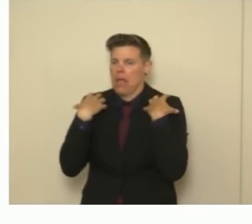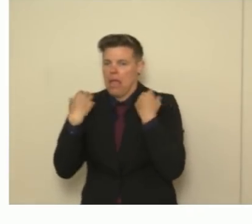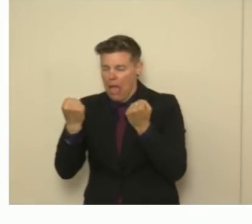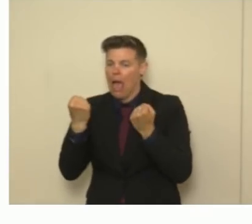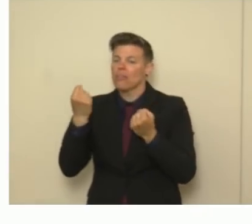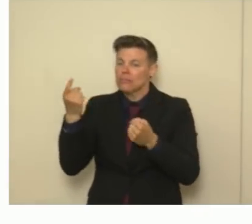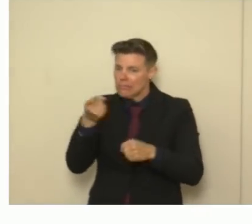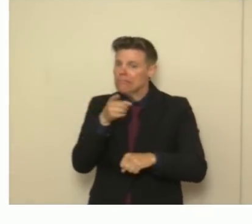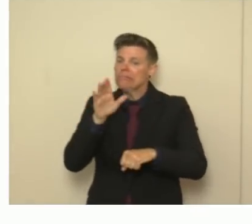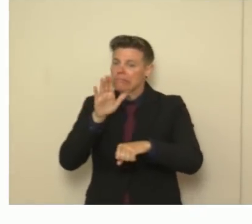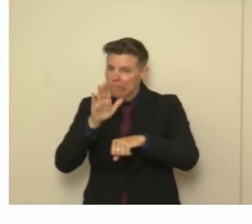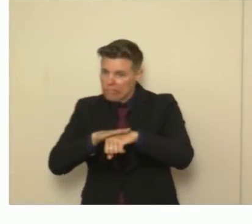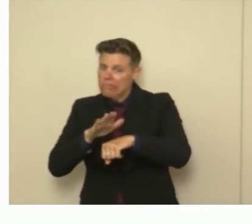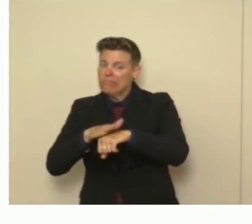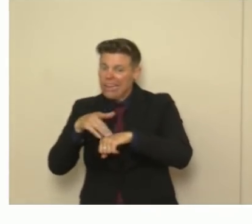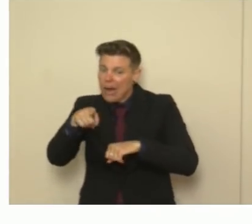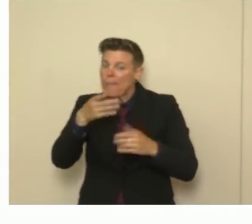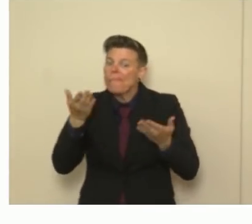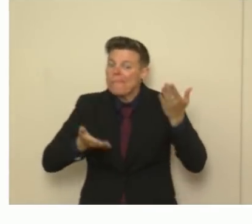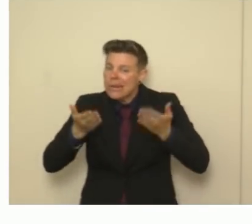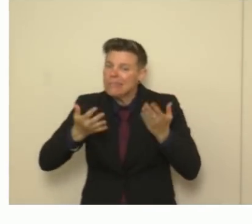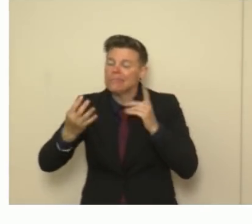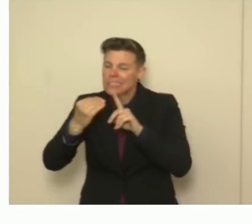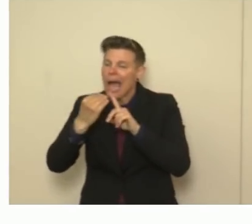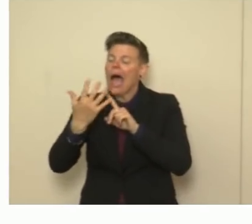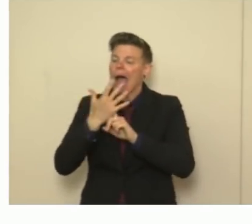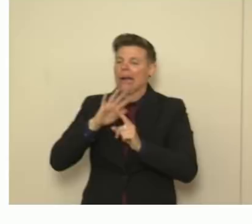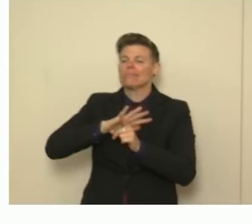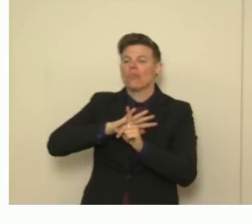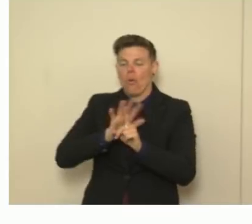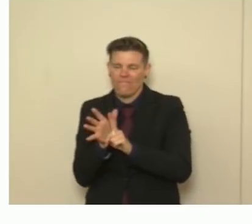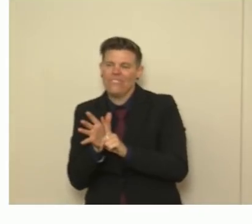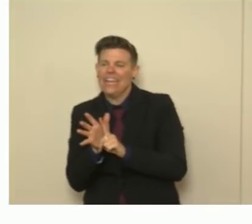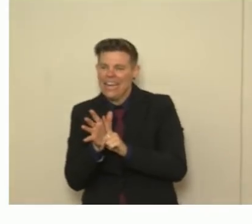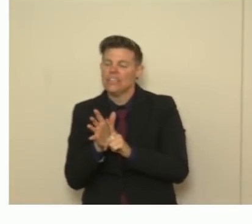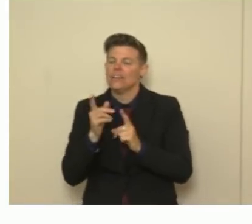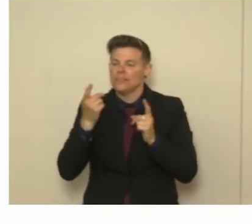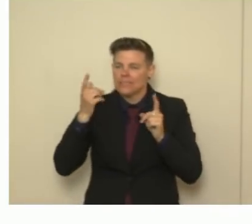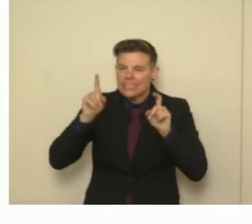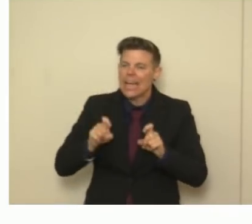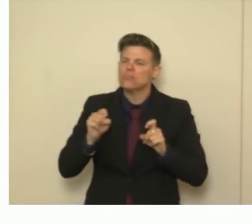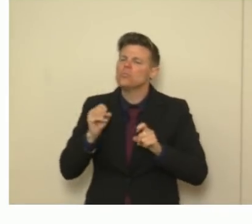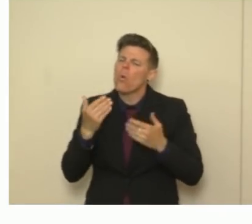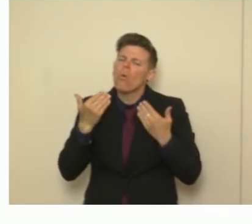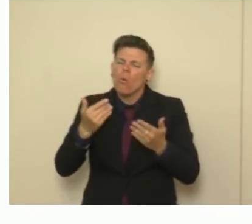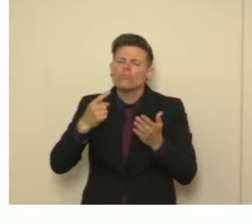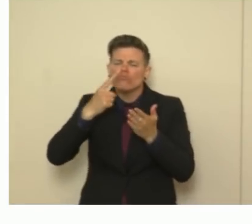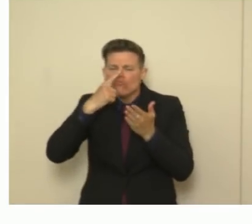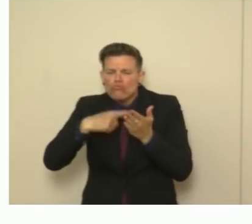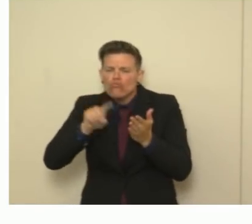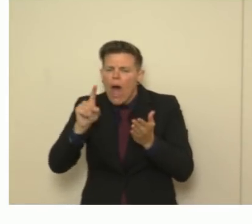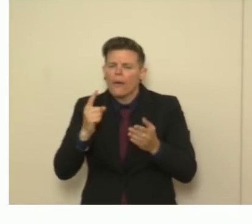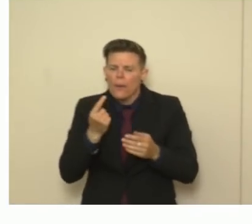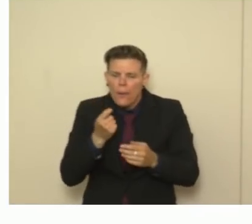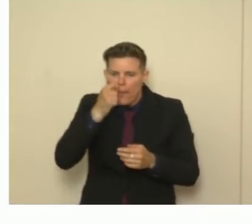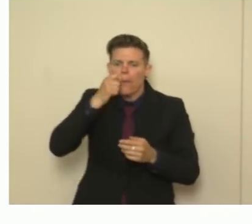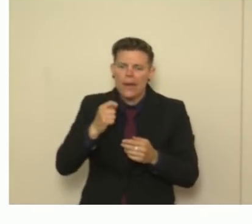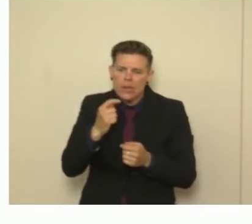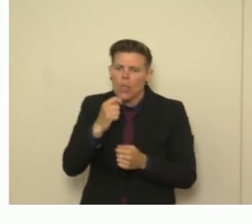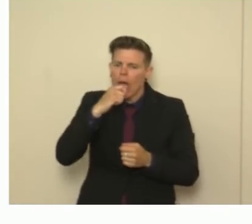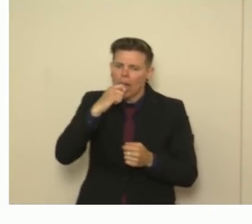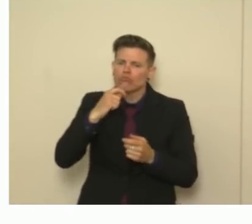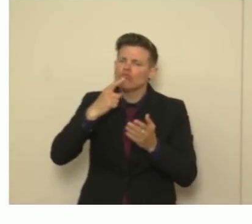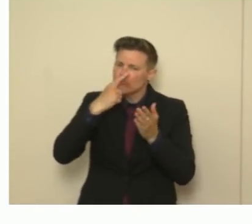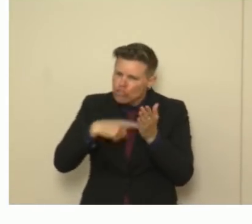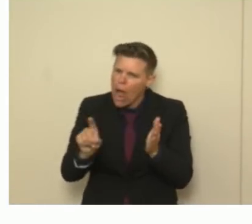to someone who had a positive COVID test, that you've had significant contact with them. And so please try to